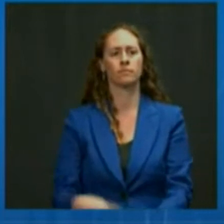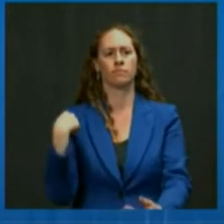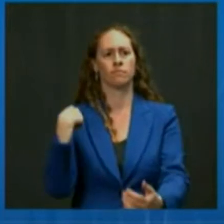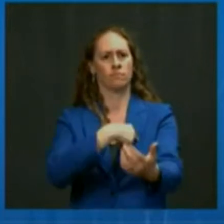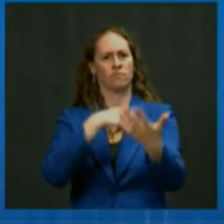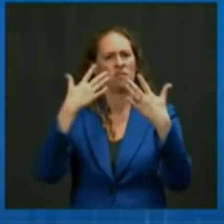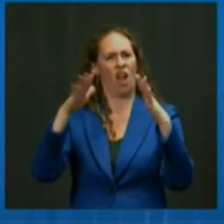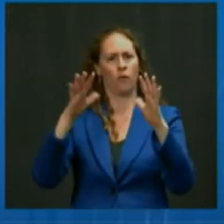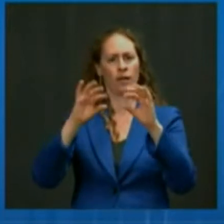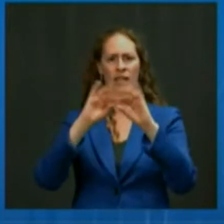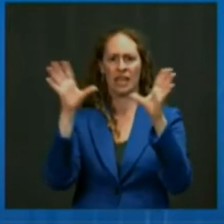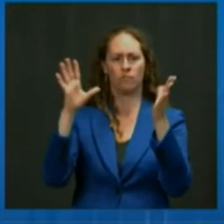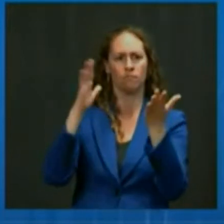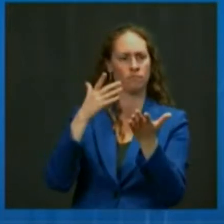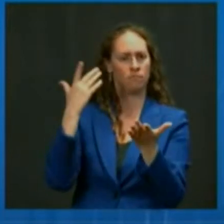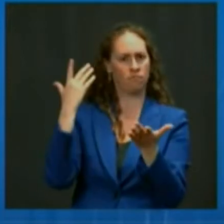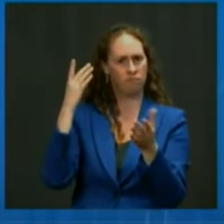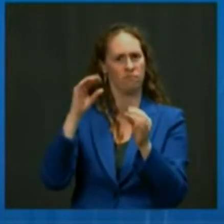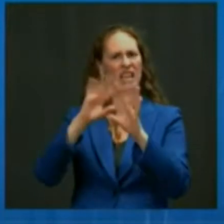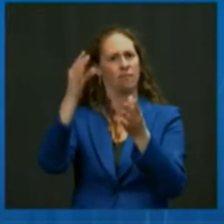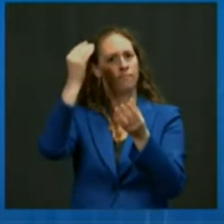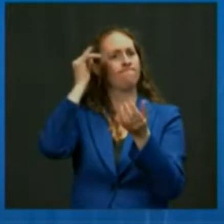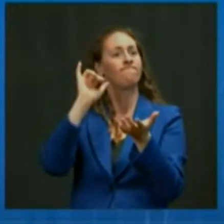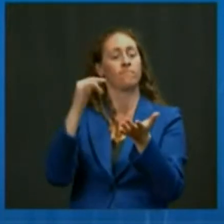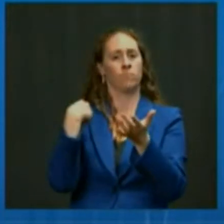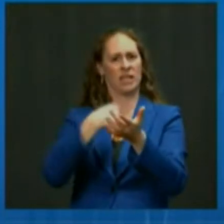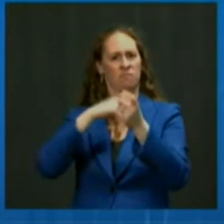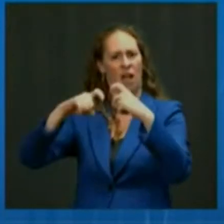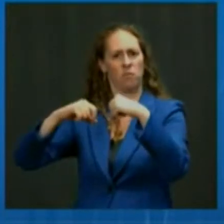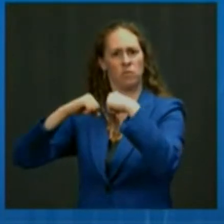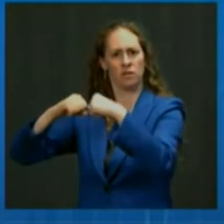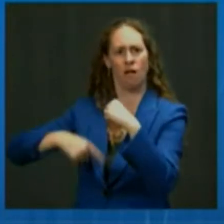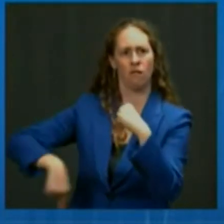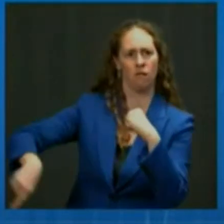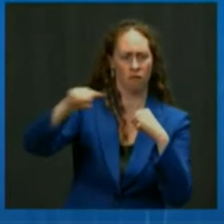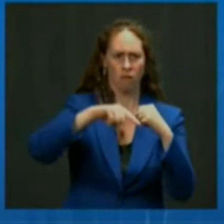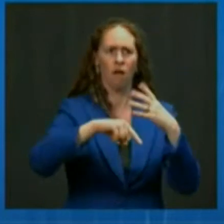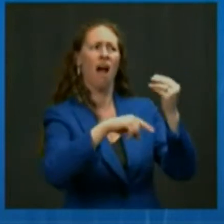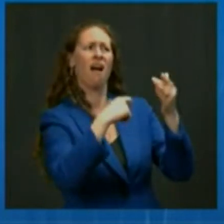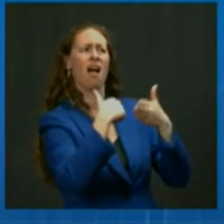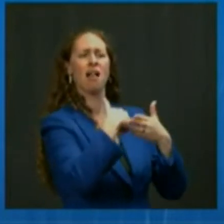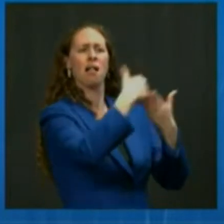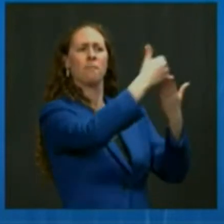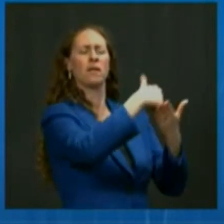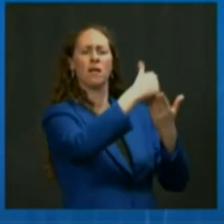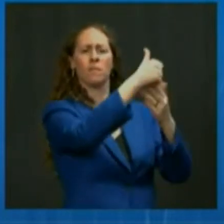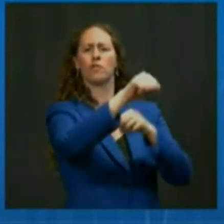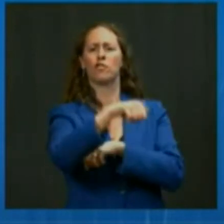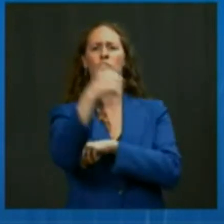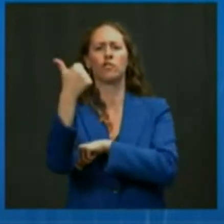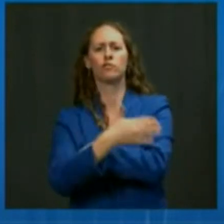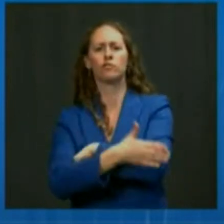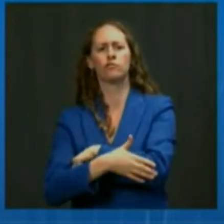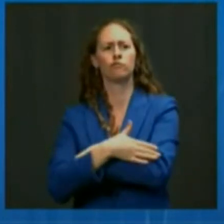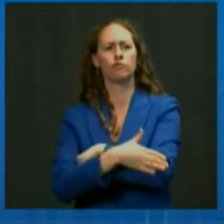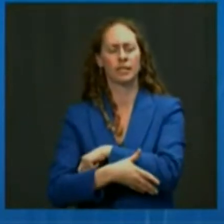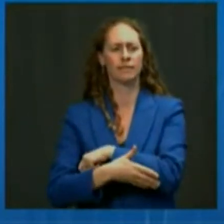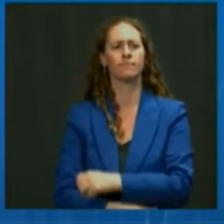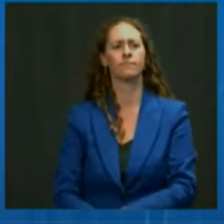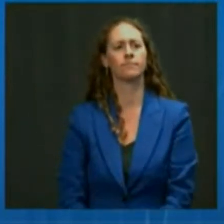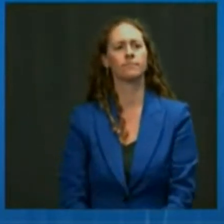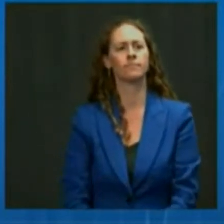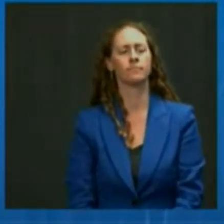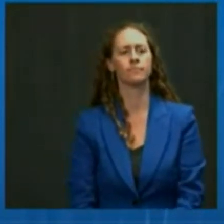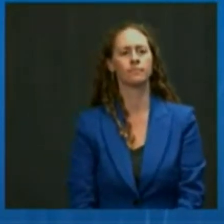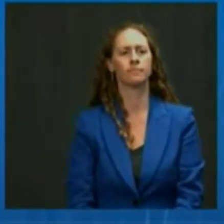here at home as we help others. Just to give you some data here, in the months of June and July,